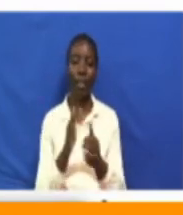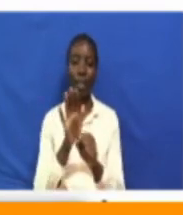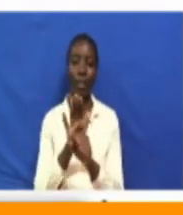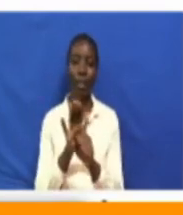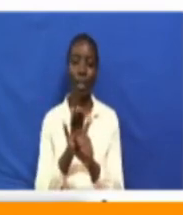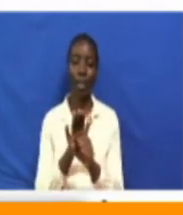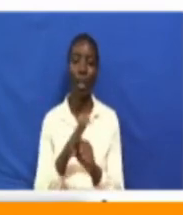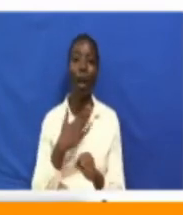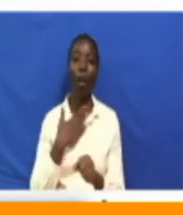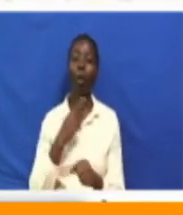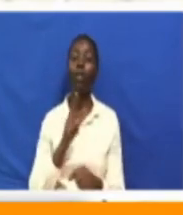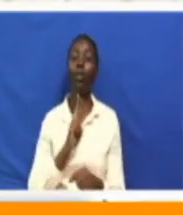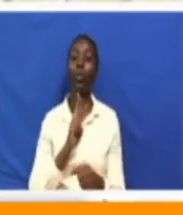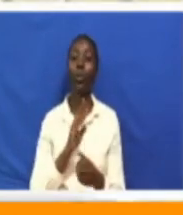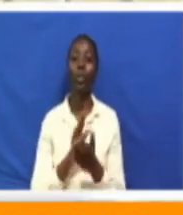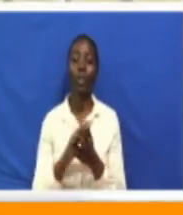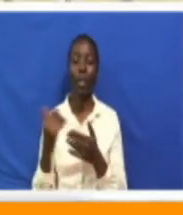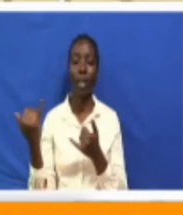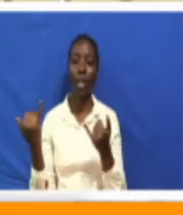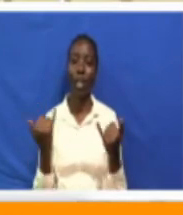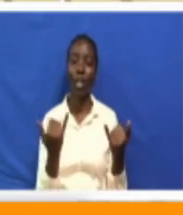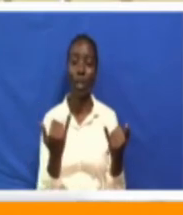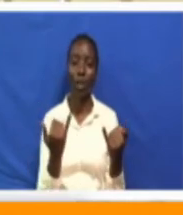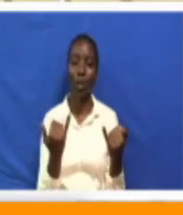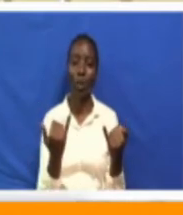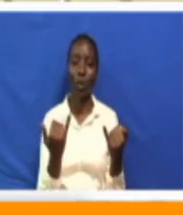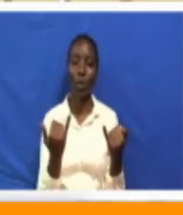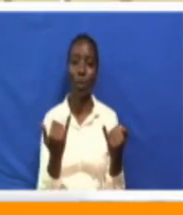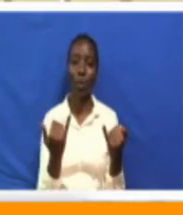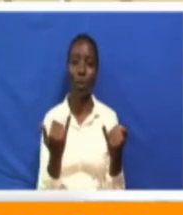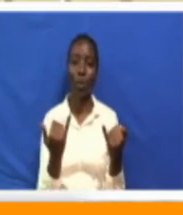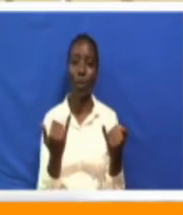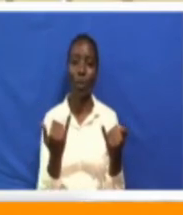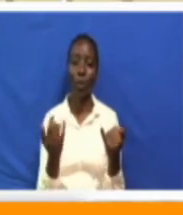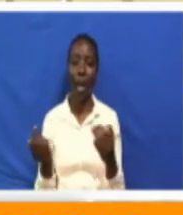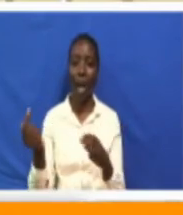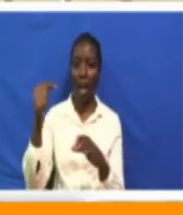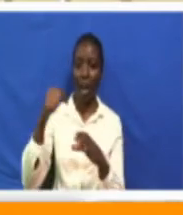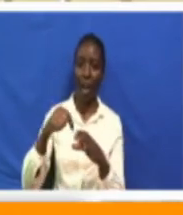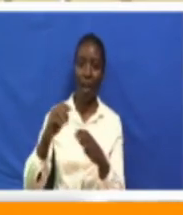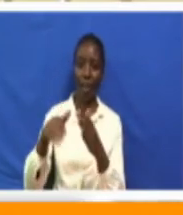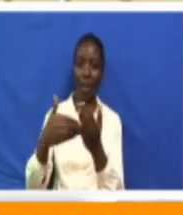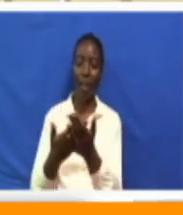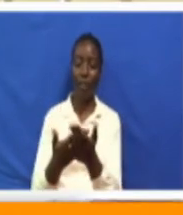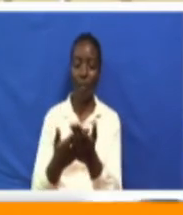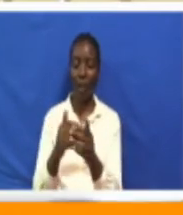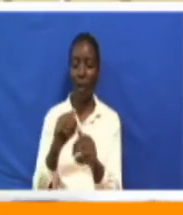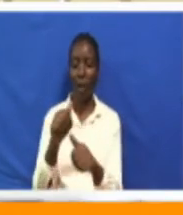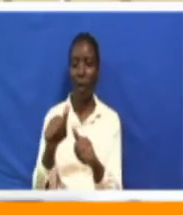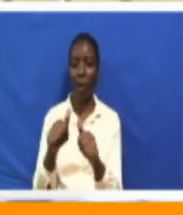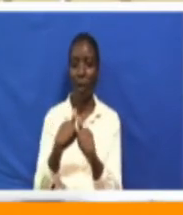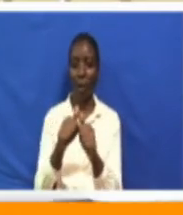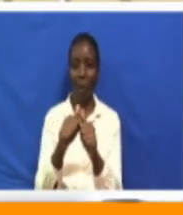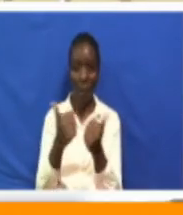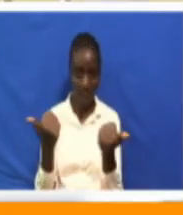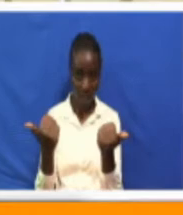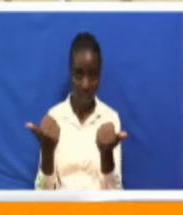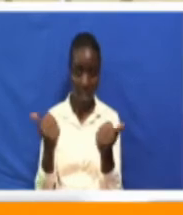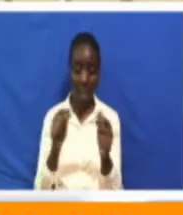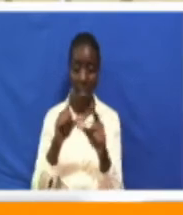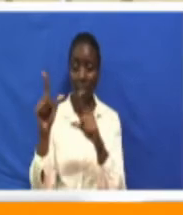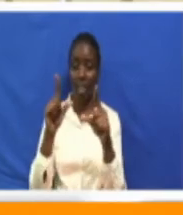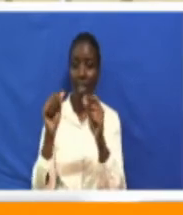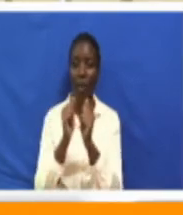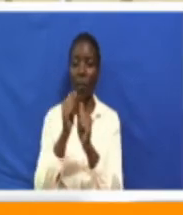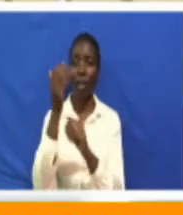I want to wish the new arrivals all all well all good work